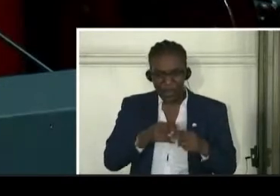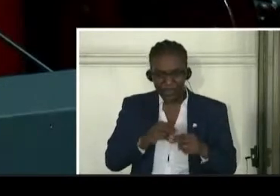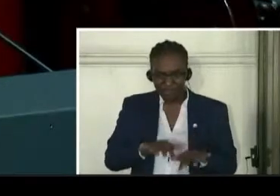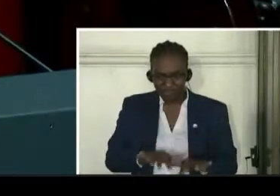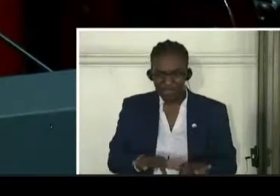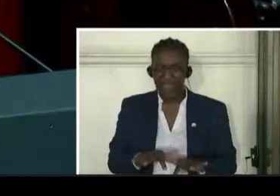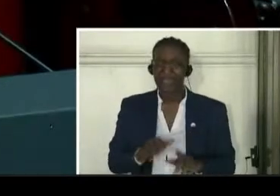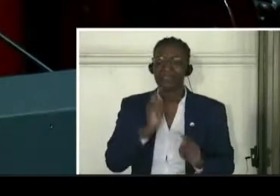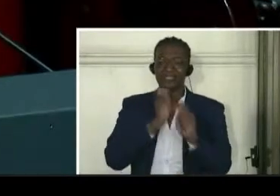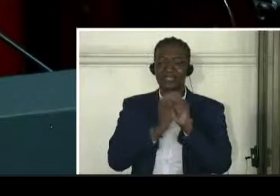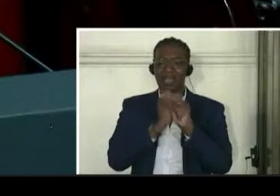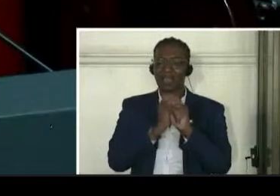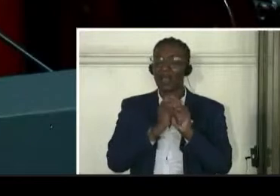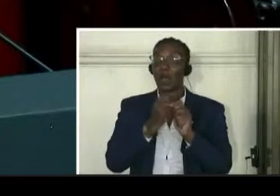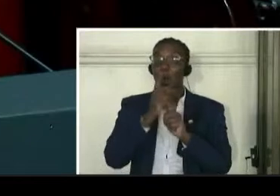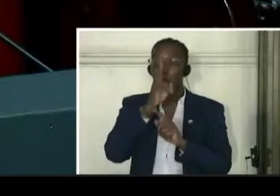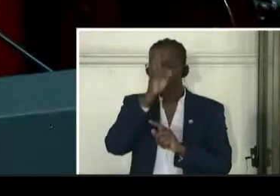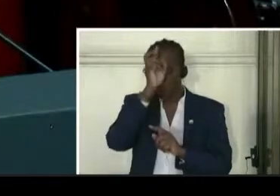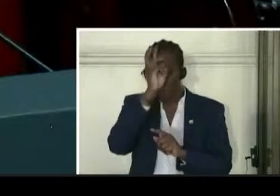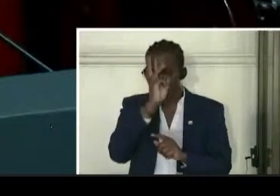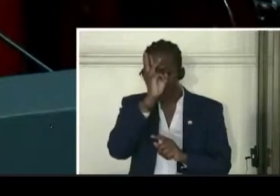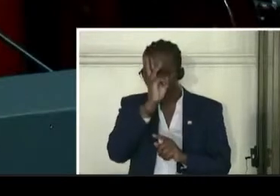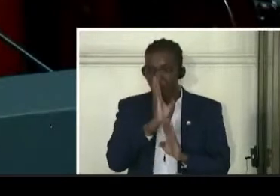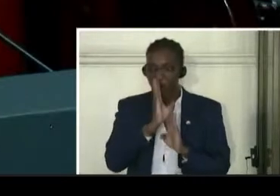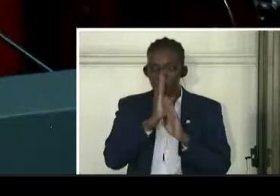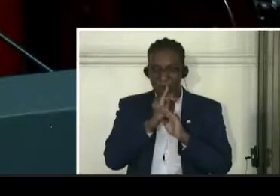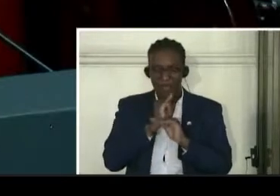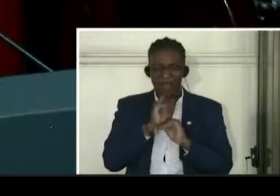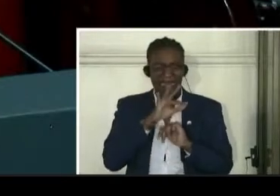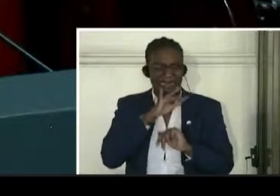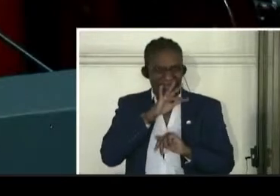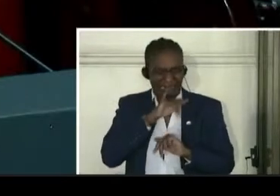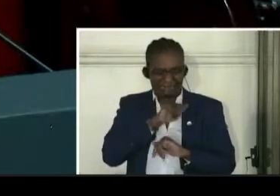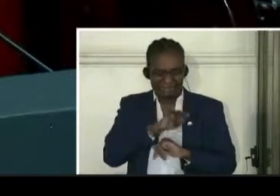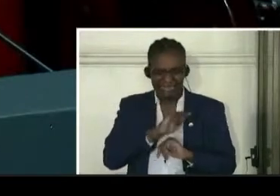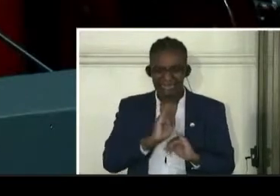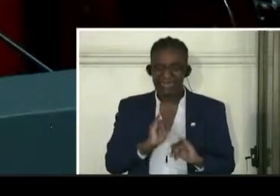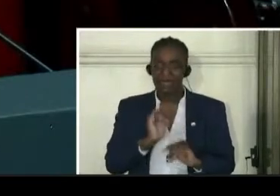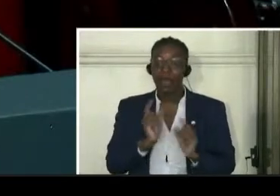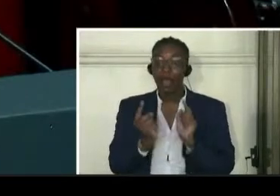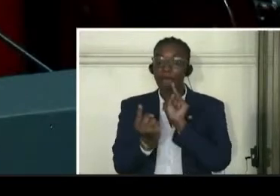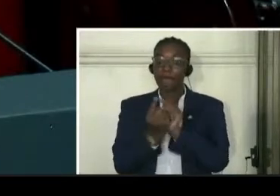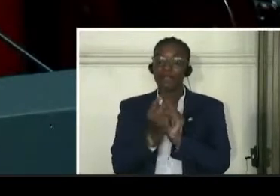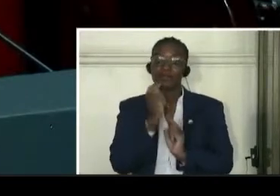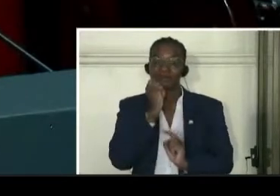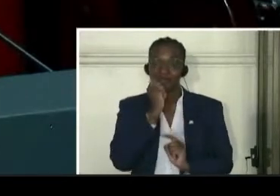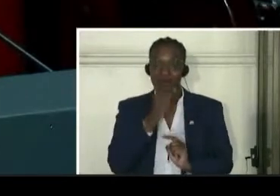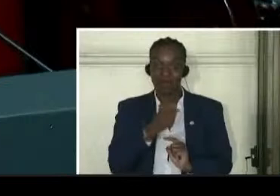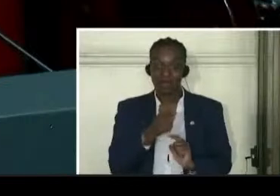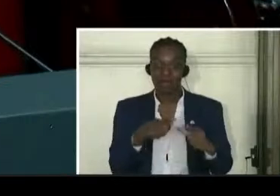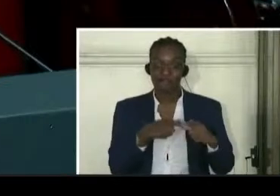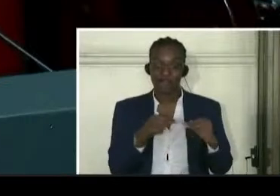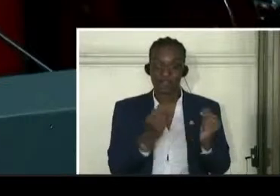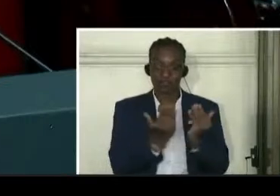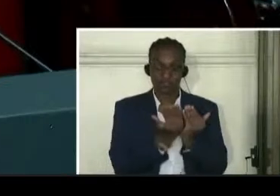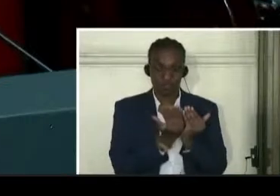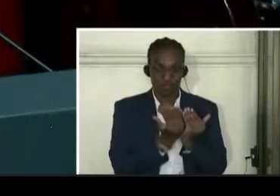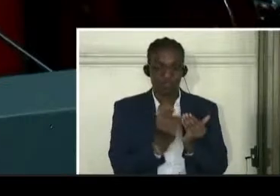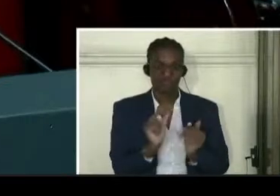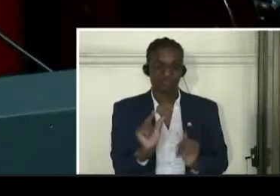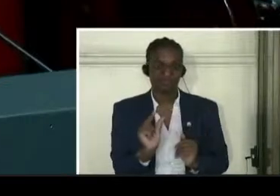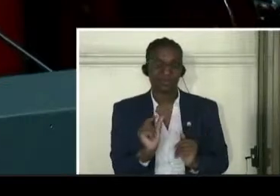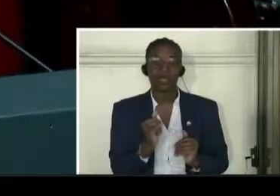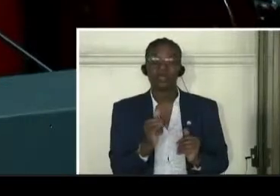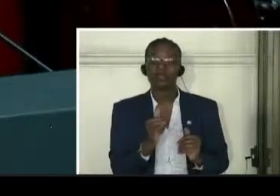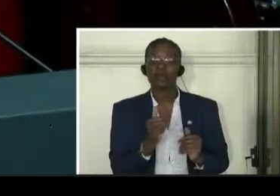windows and were dark and filled with a stench of filth. I met a young man there who had finished school and had went